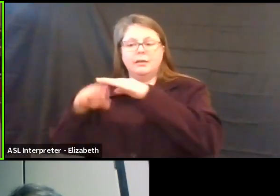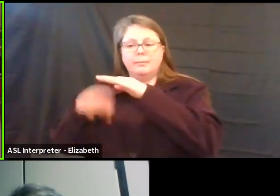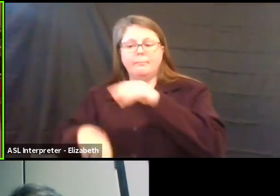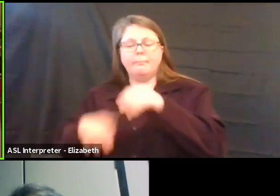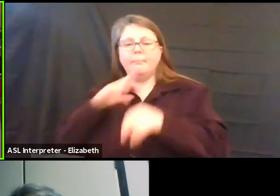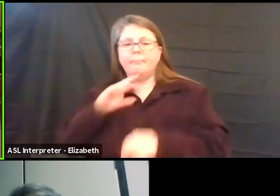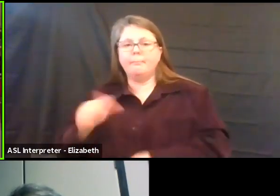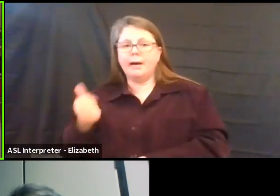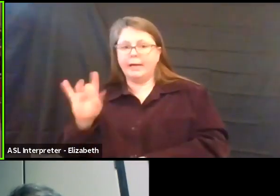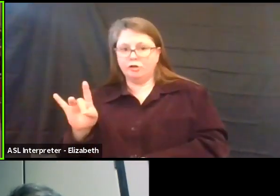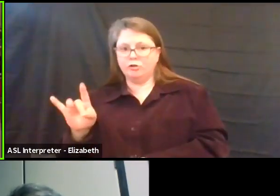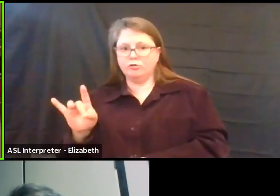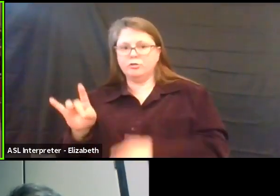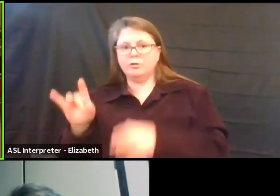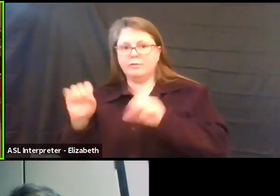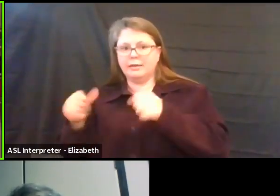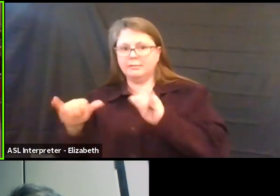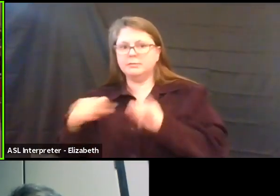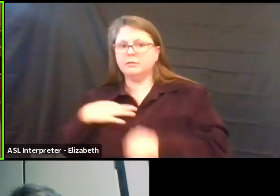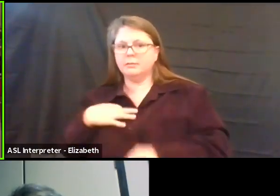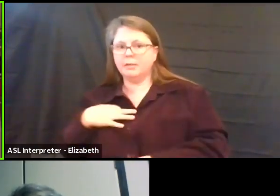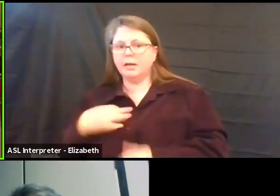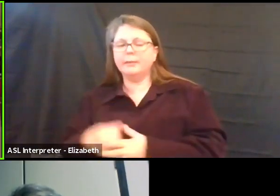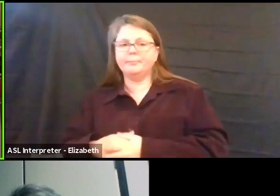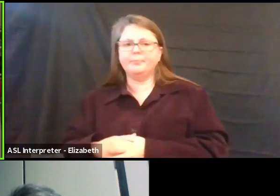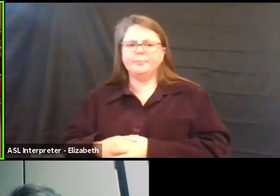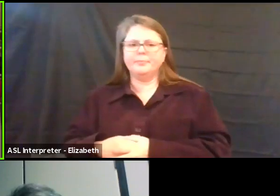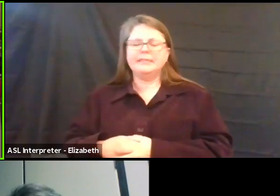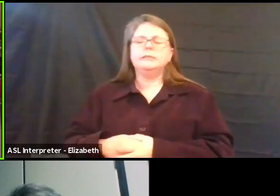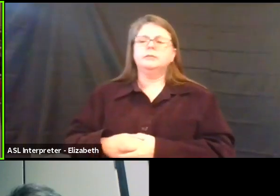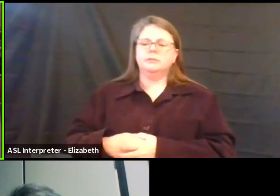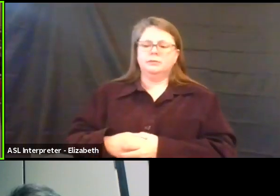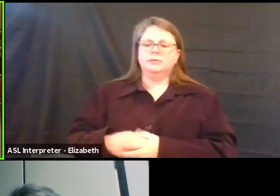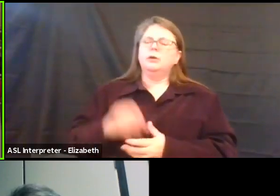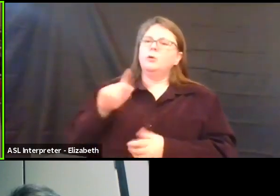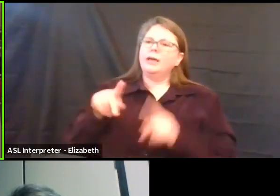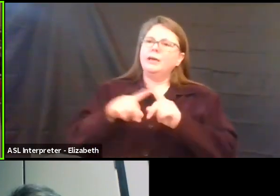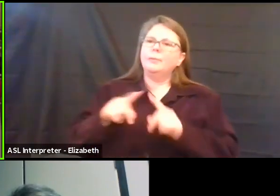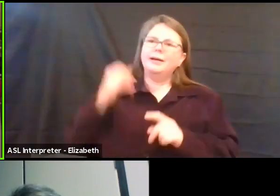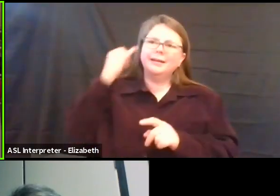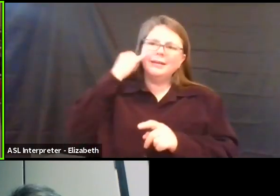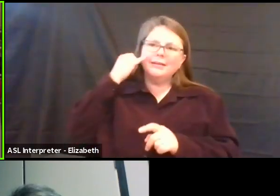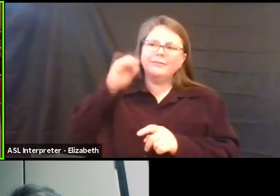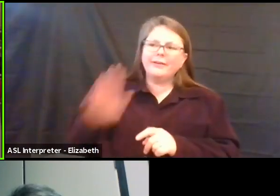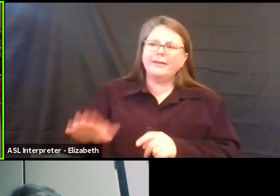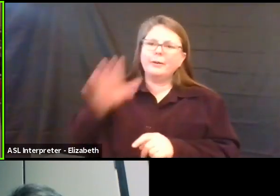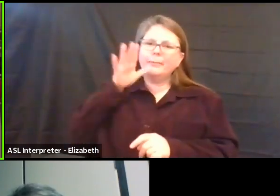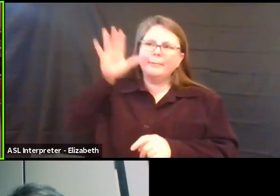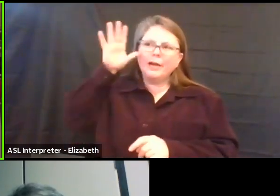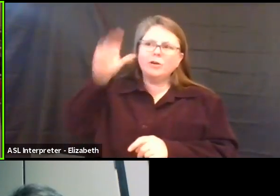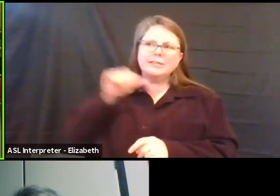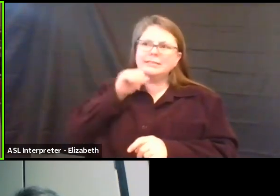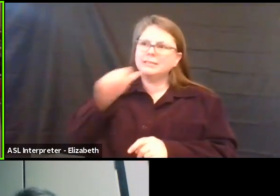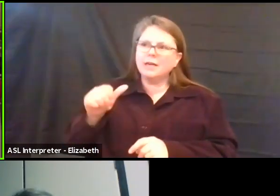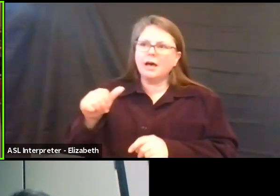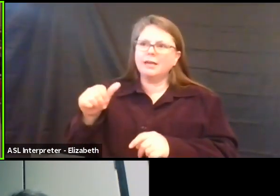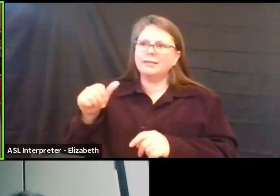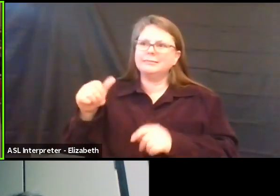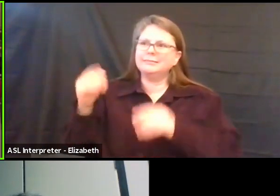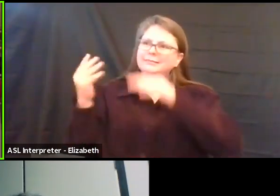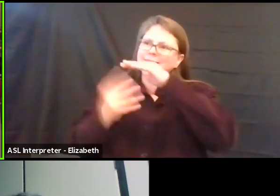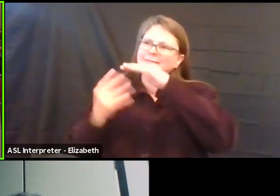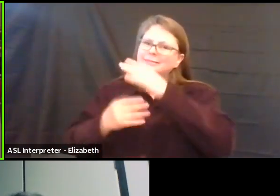are thinking this question, so I'm going to ask it. If that parent is not documented, is there any concern about the sharing of information between FEMA and